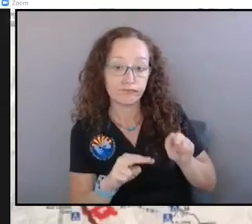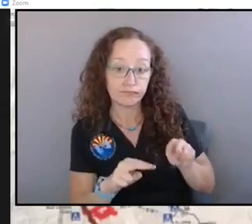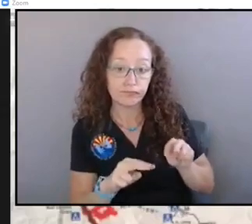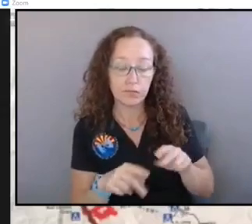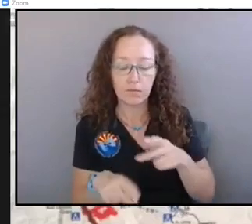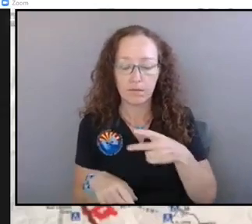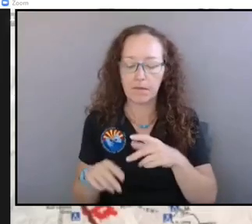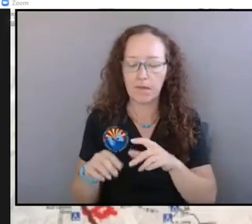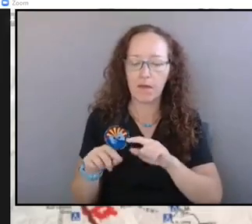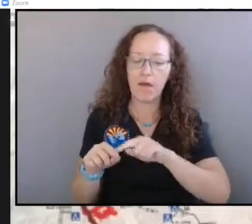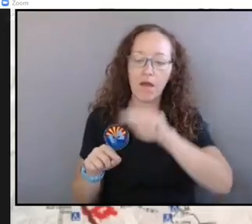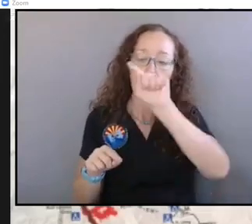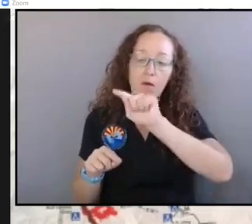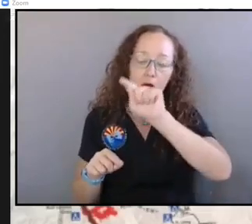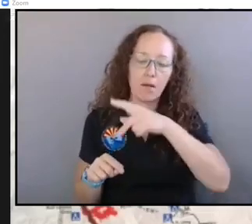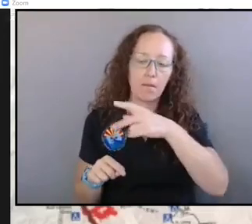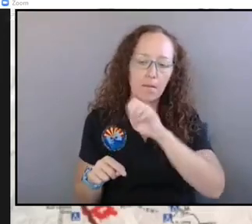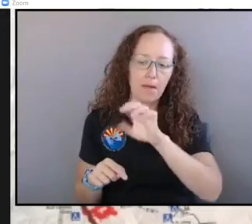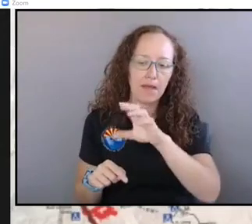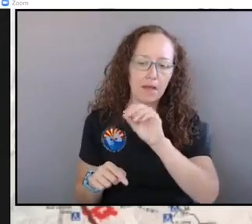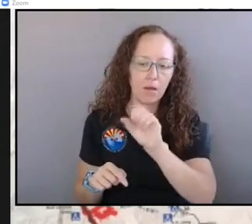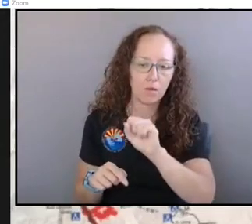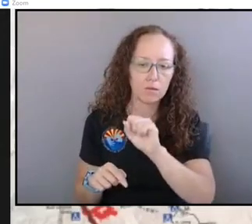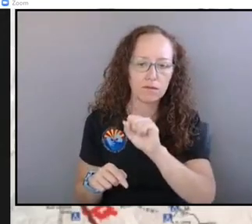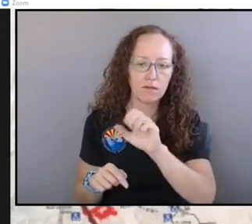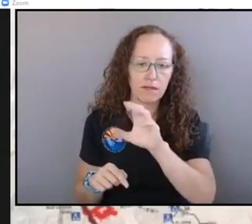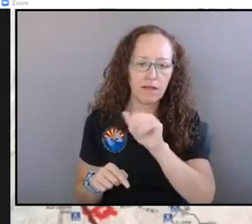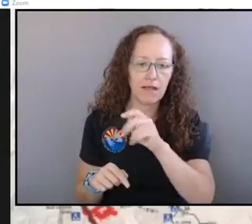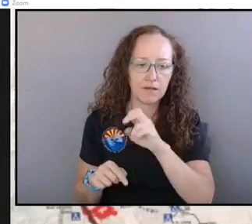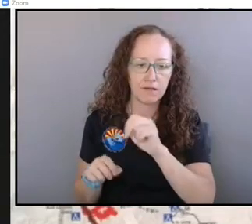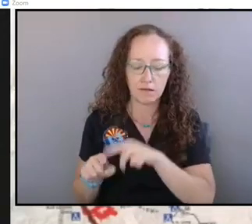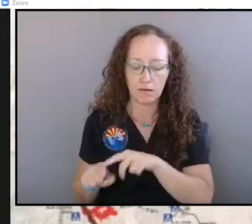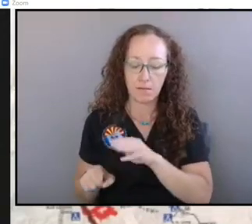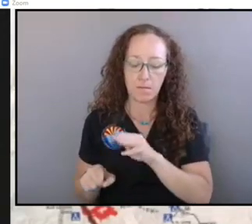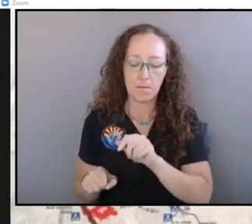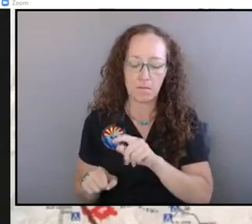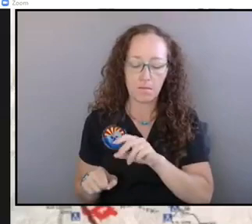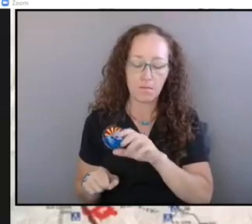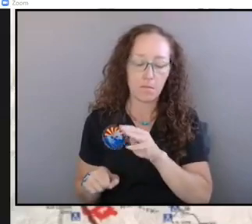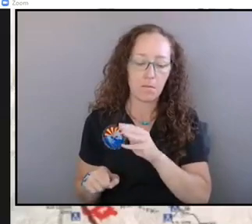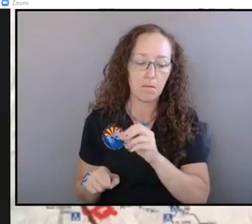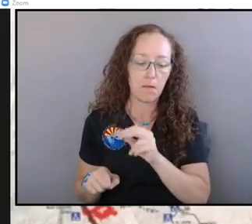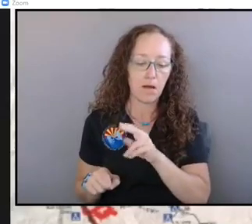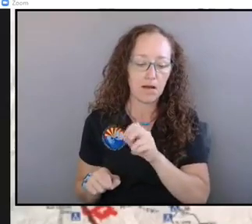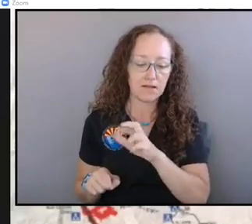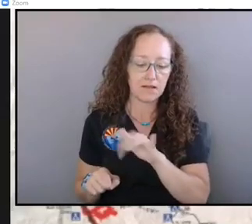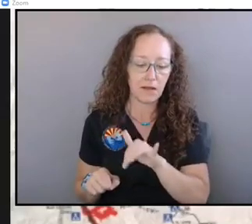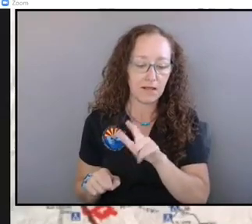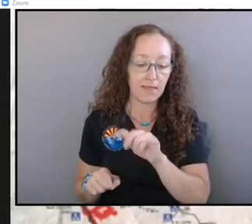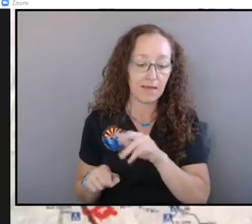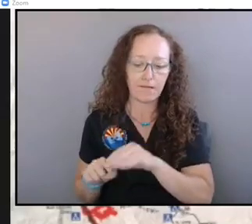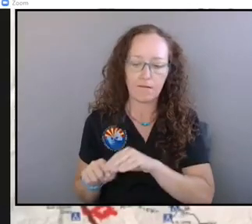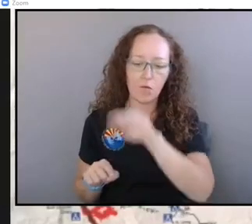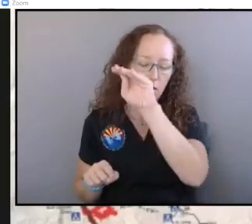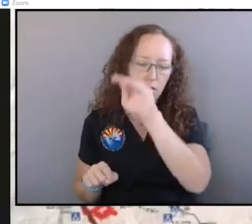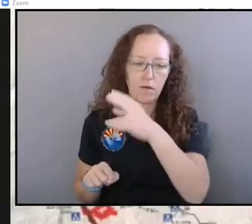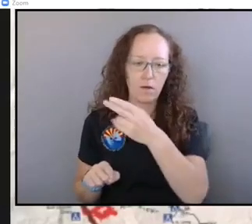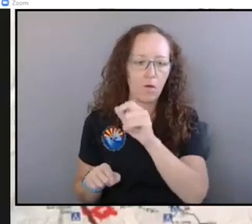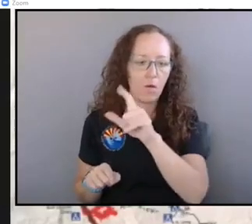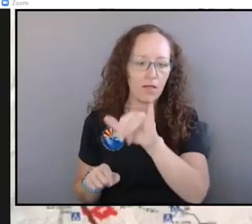Canyon from Monastery Lake North. Those areas include Holy Ghost, Tres